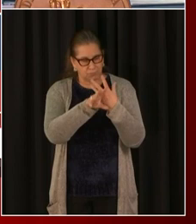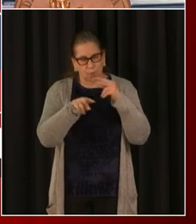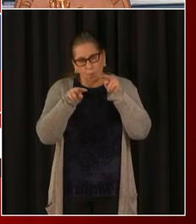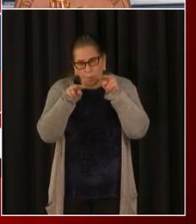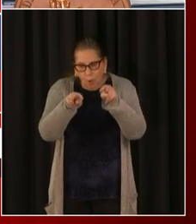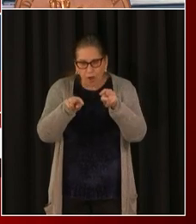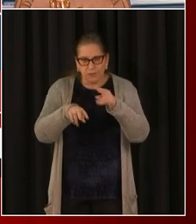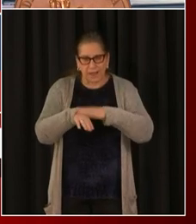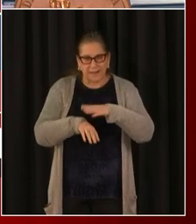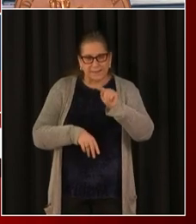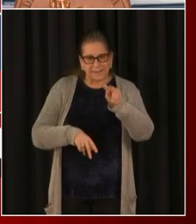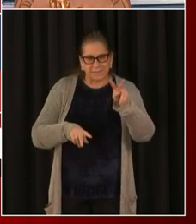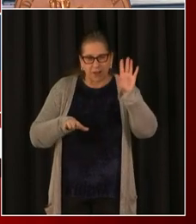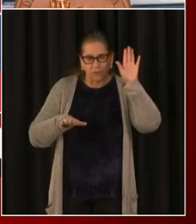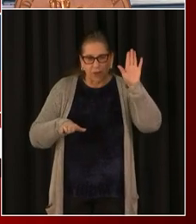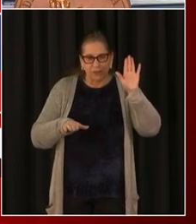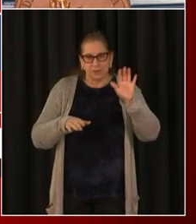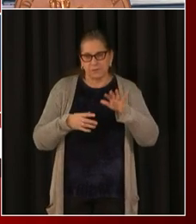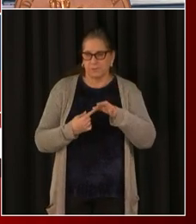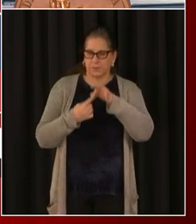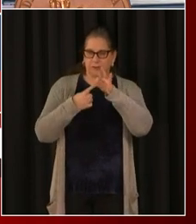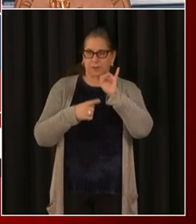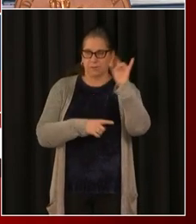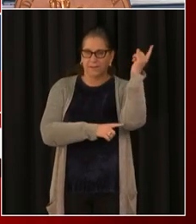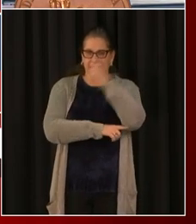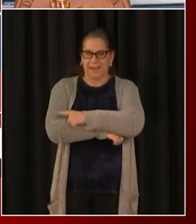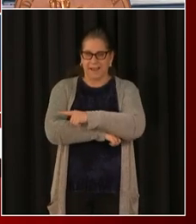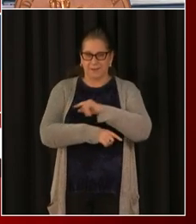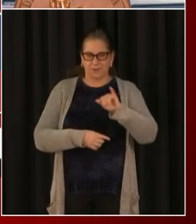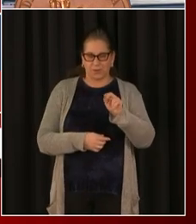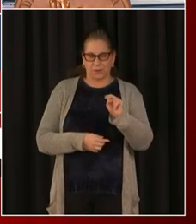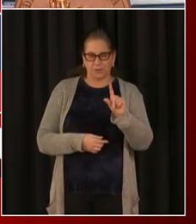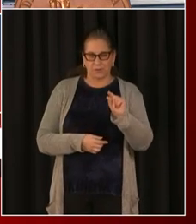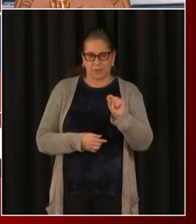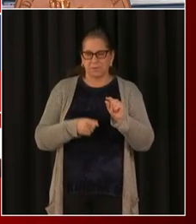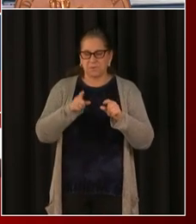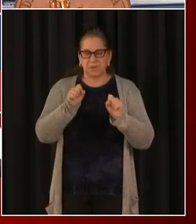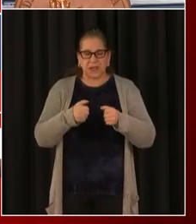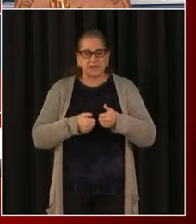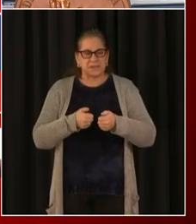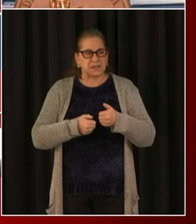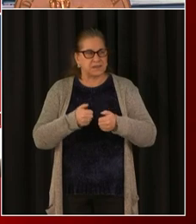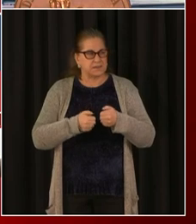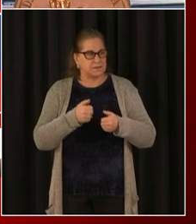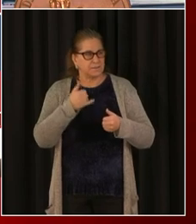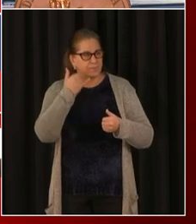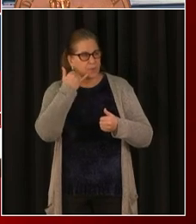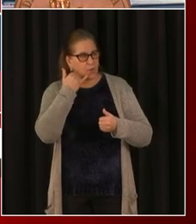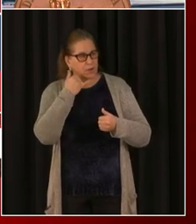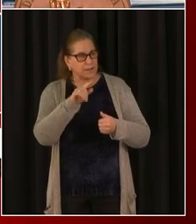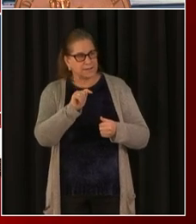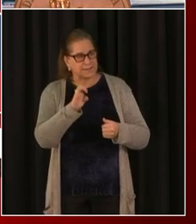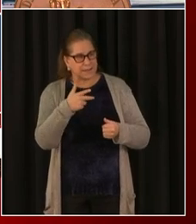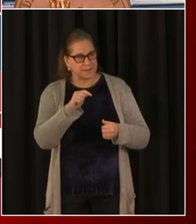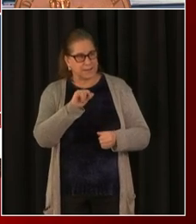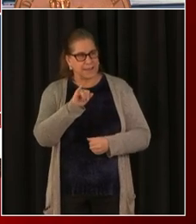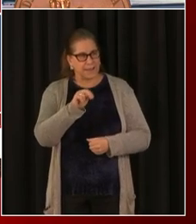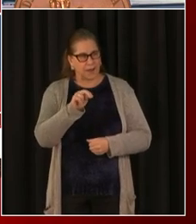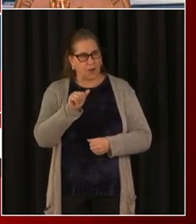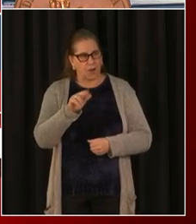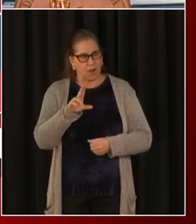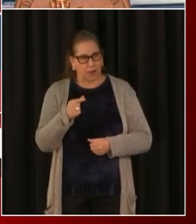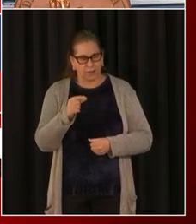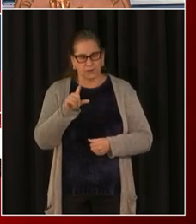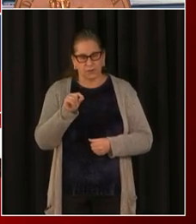special Inauguration Day alerts. You see the text information there. Text INAUG 2021